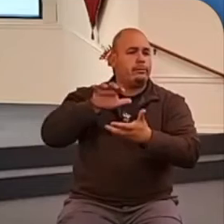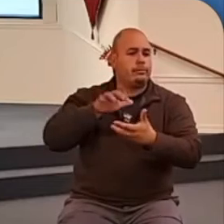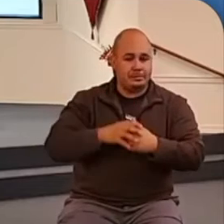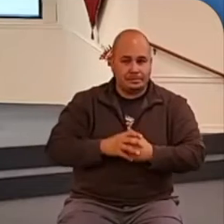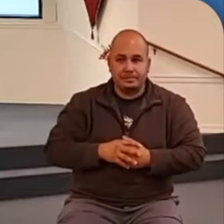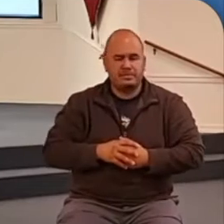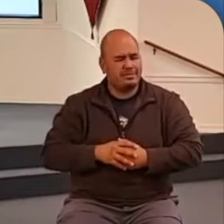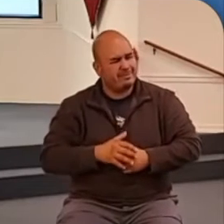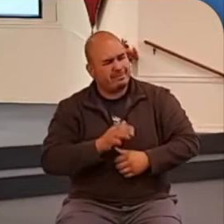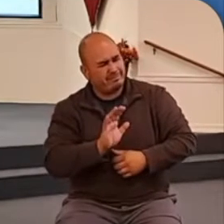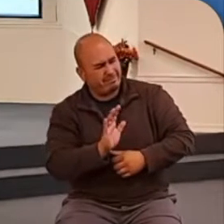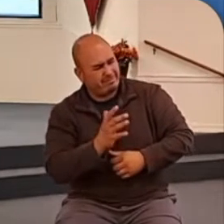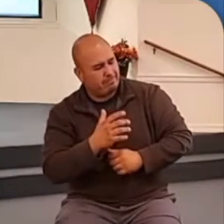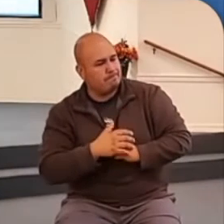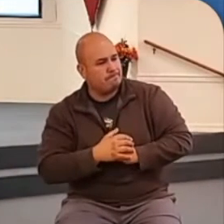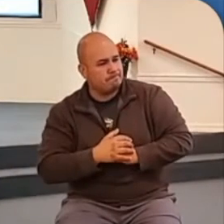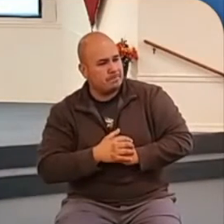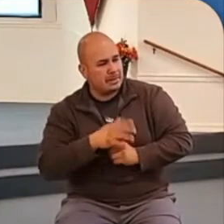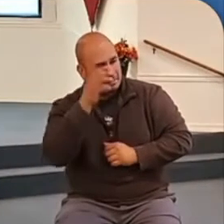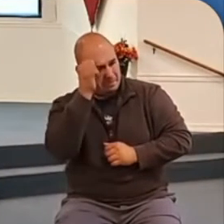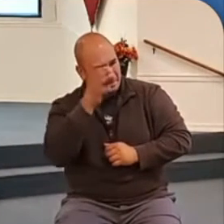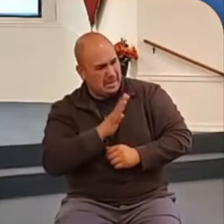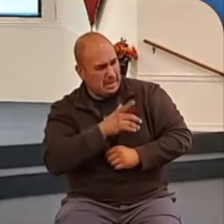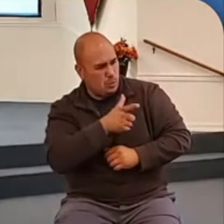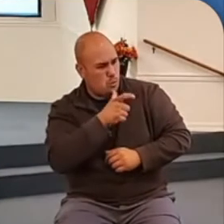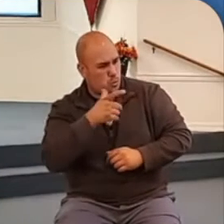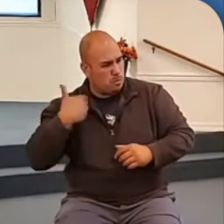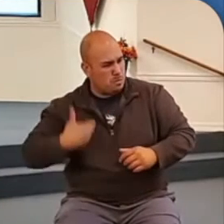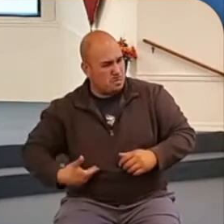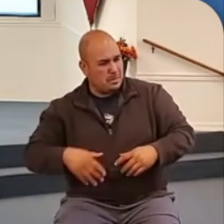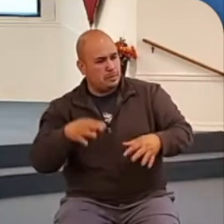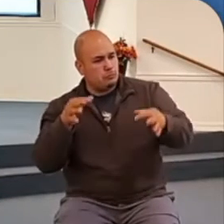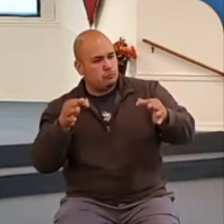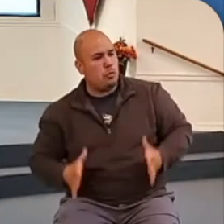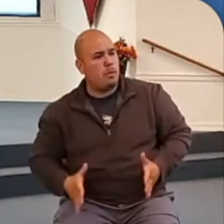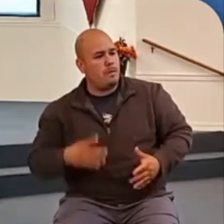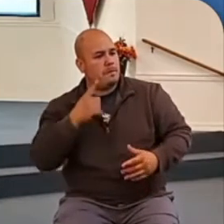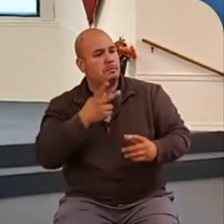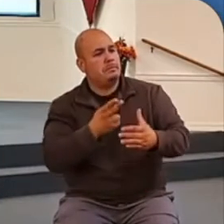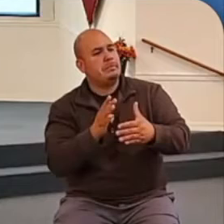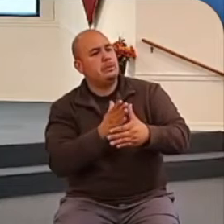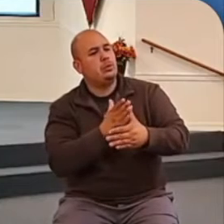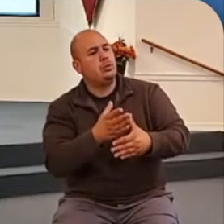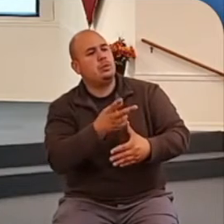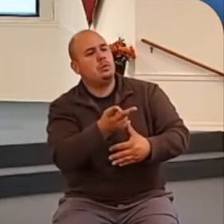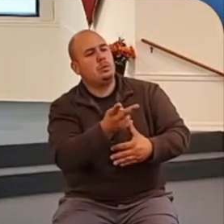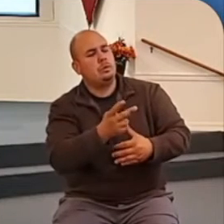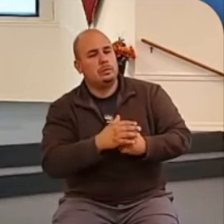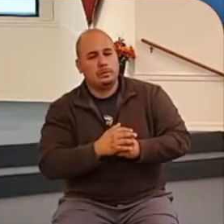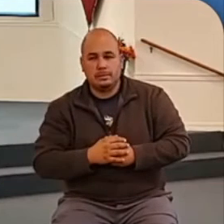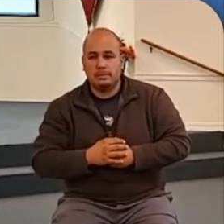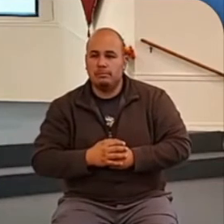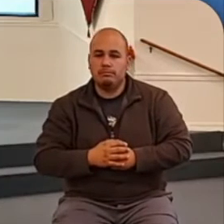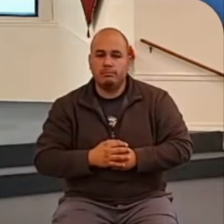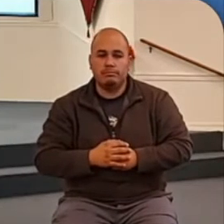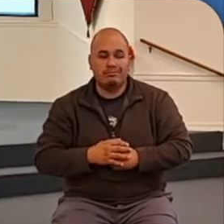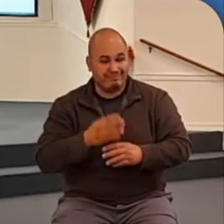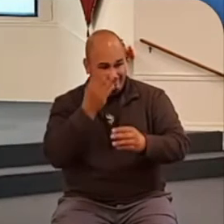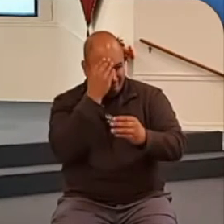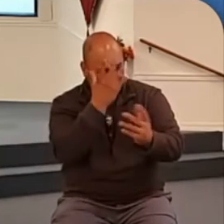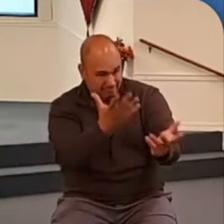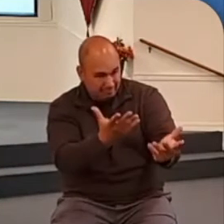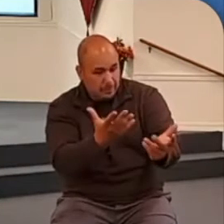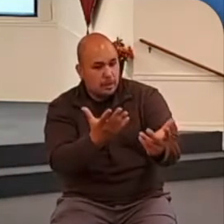Jesus replied, Man, who appointed me a judge or an arbiter between you? Then he said to them,